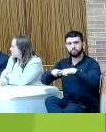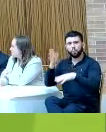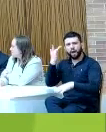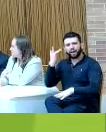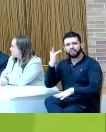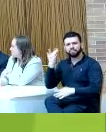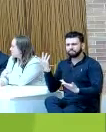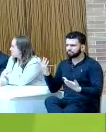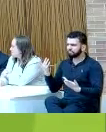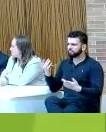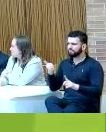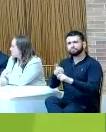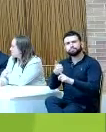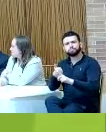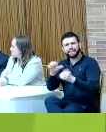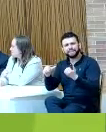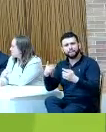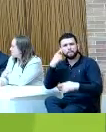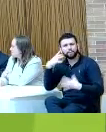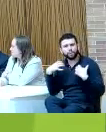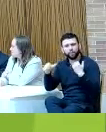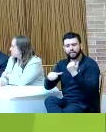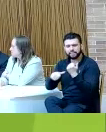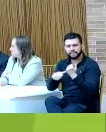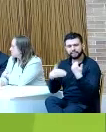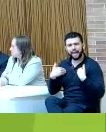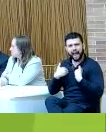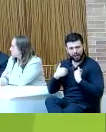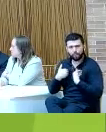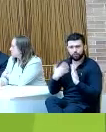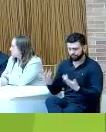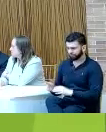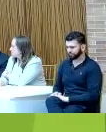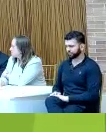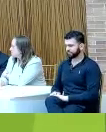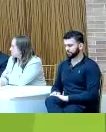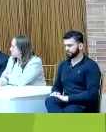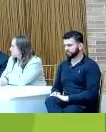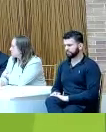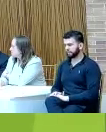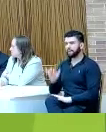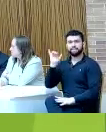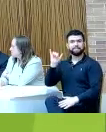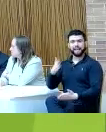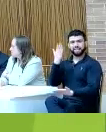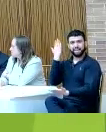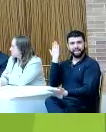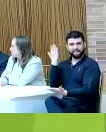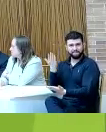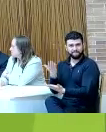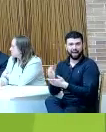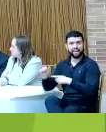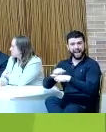of the presence of an assistance animal that is furthermore needed as part of a valid exercise of a federal for